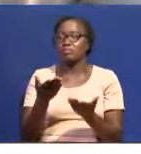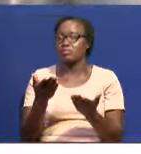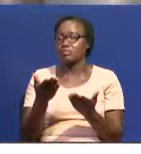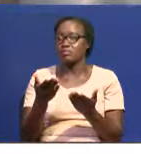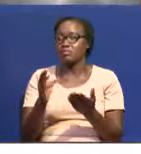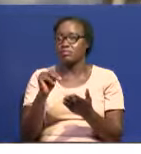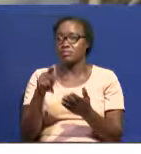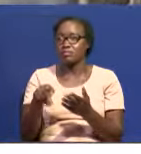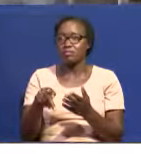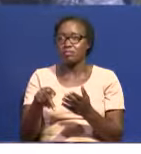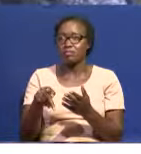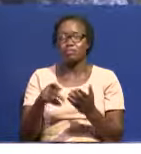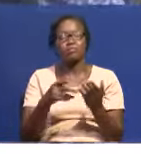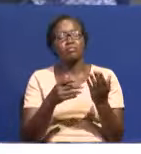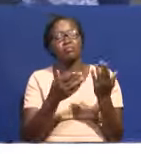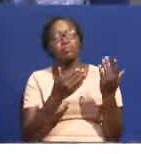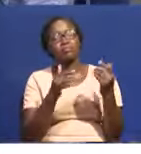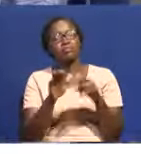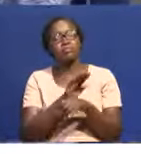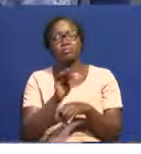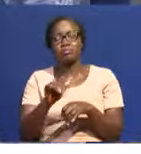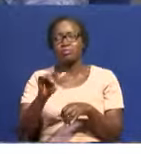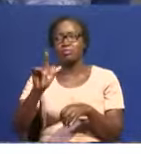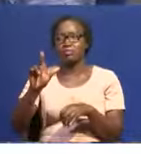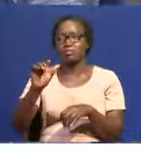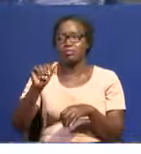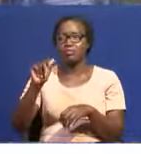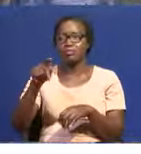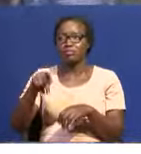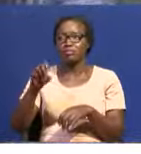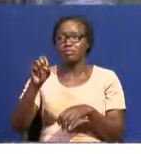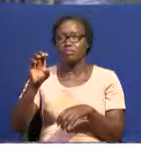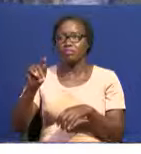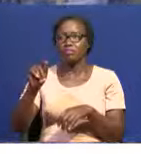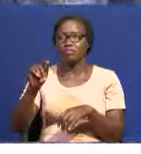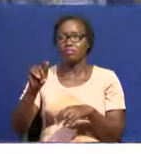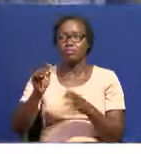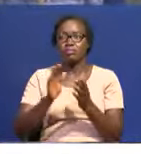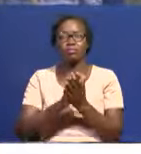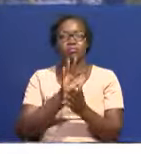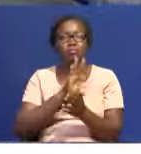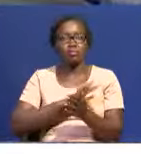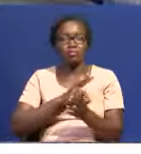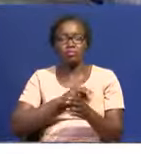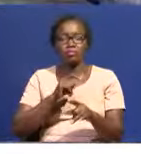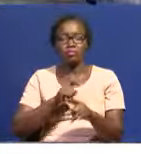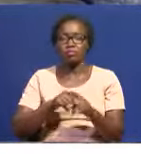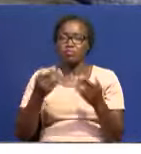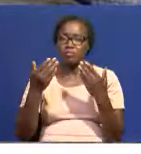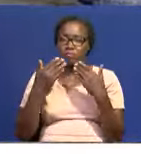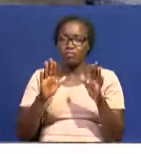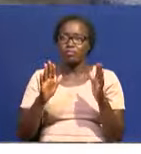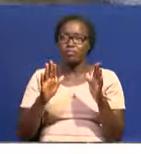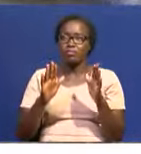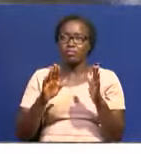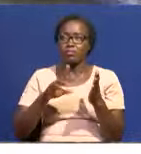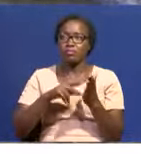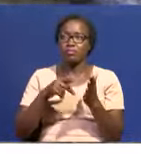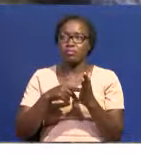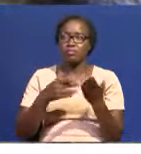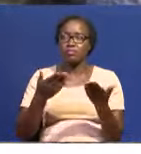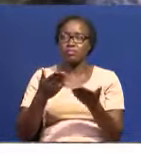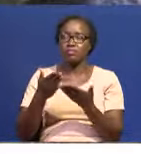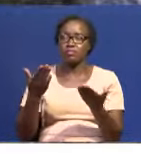has expressed optimism that the LAPSET project will be a game changer once it is completed. The project had at some point stopped